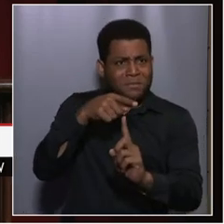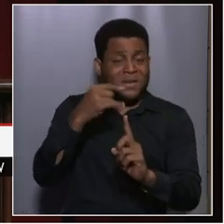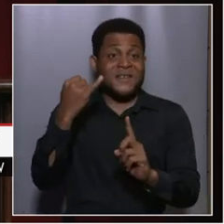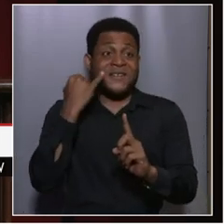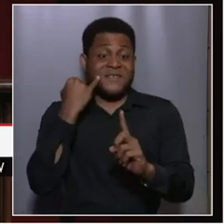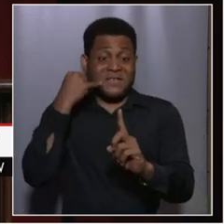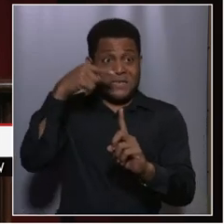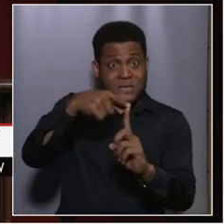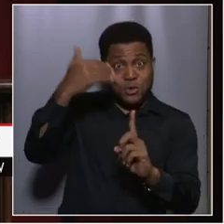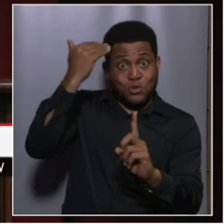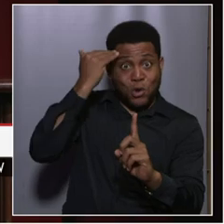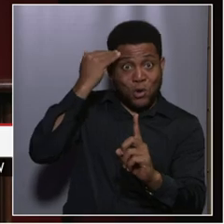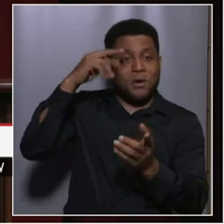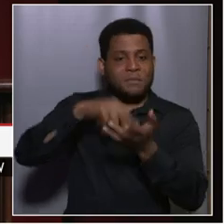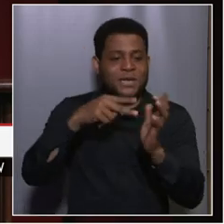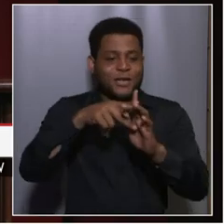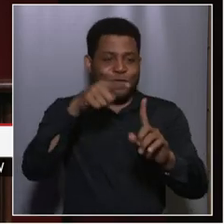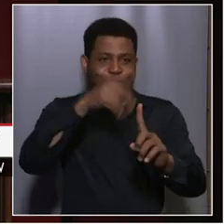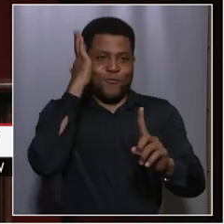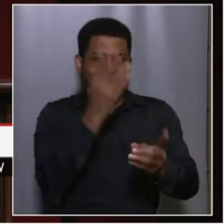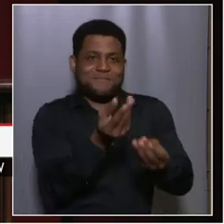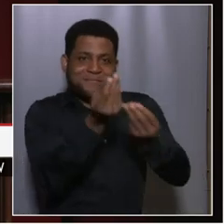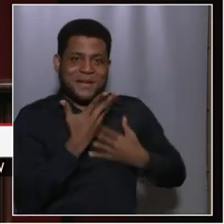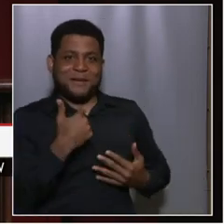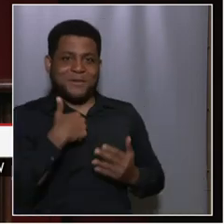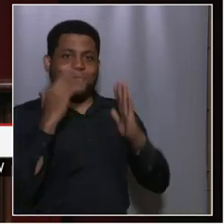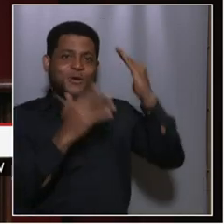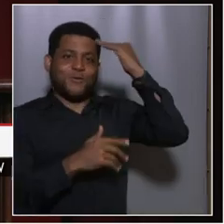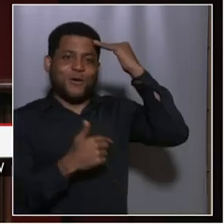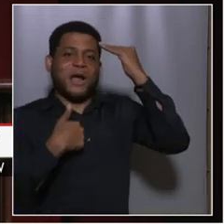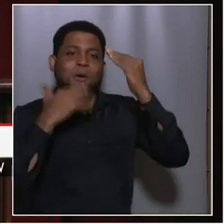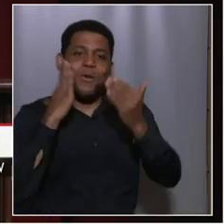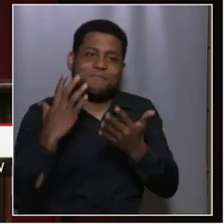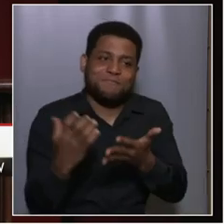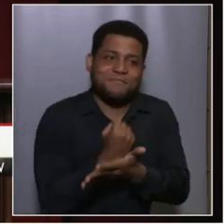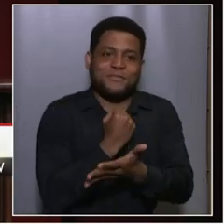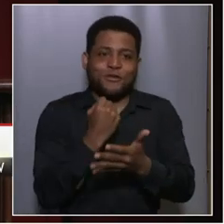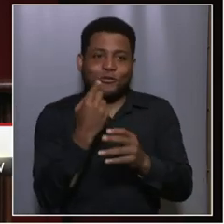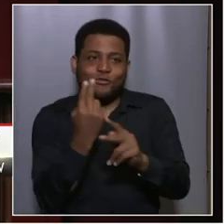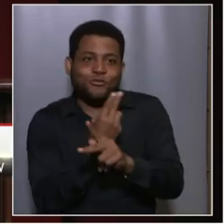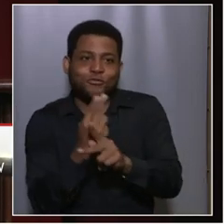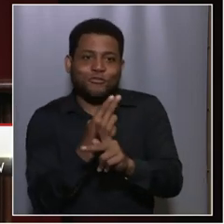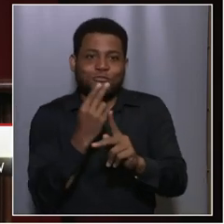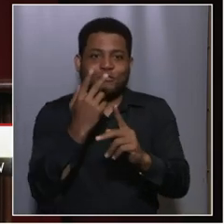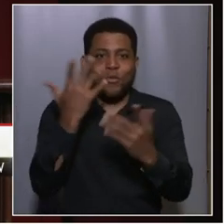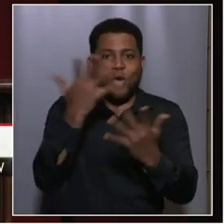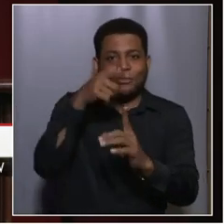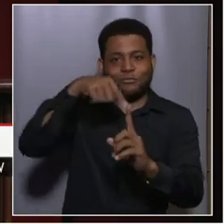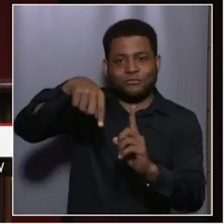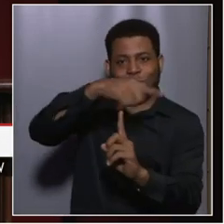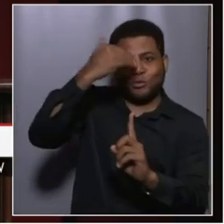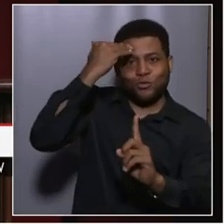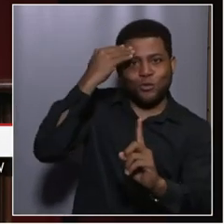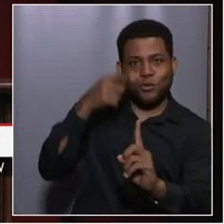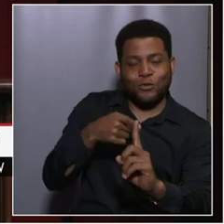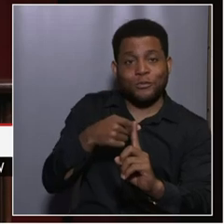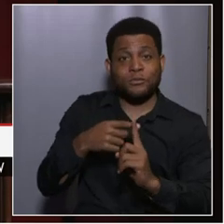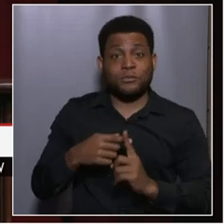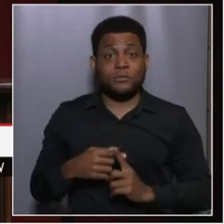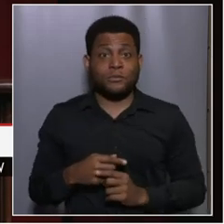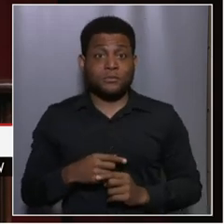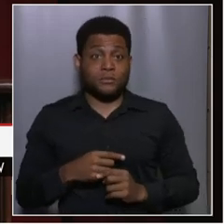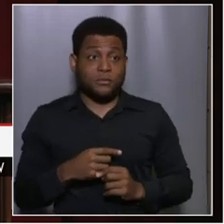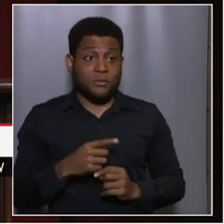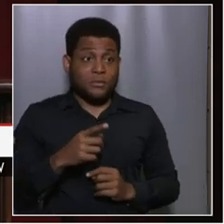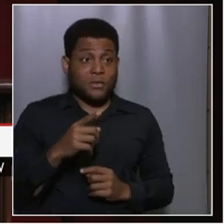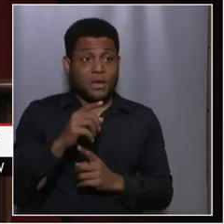okay? And so I want you to take advantage of that. Where's Anthony Robertson from Ward 1? Anthony Robertson is